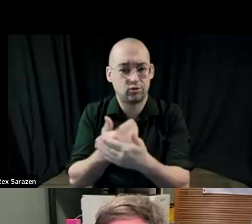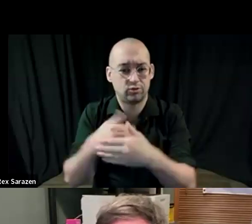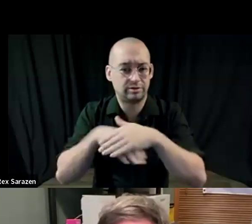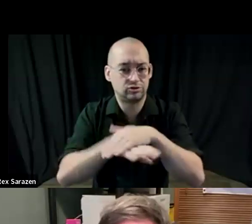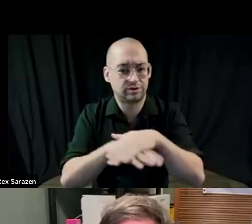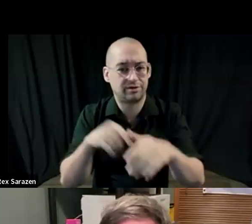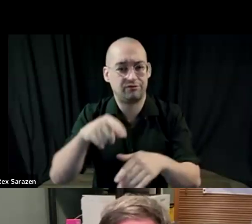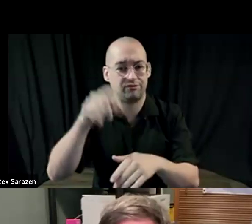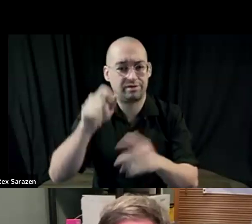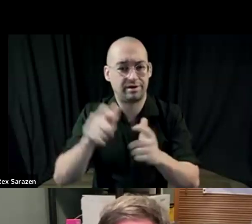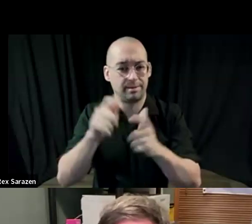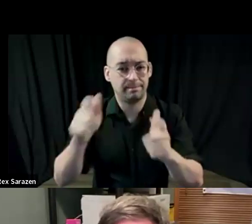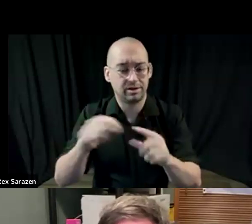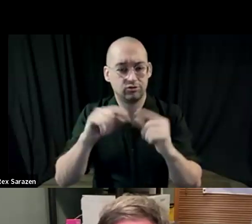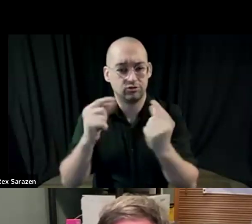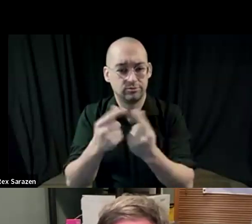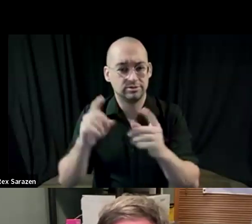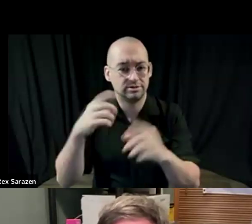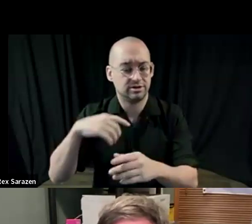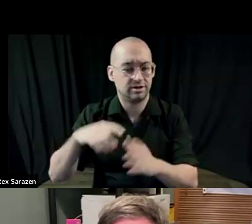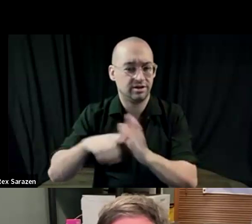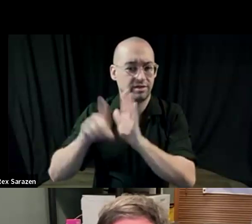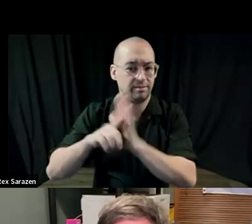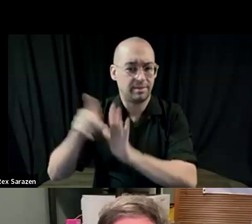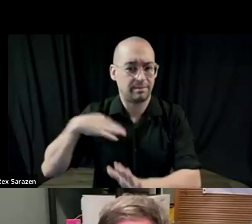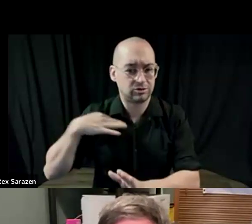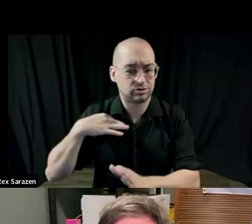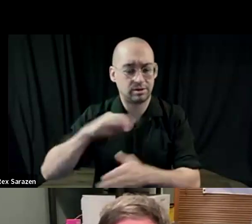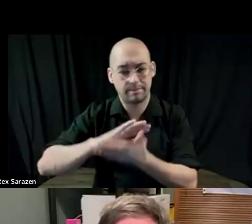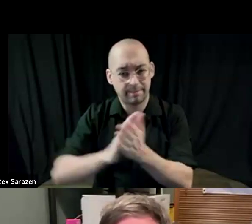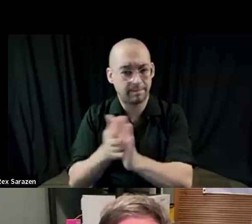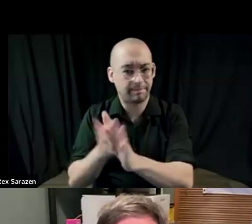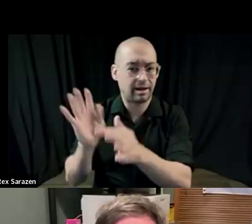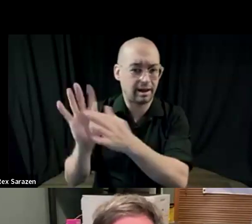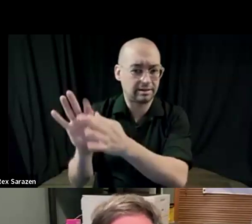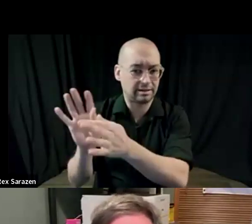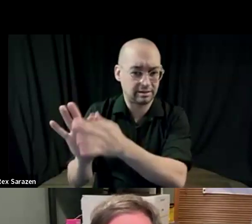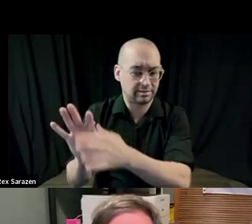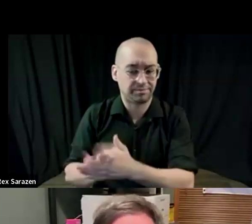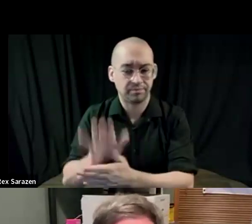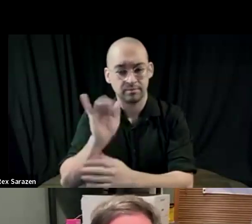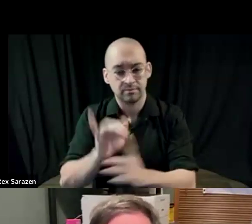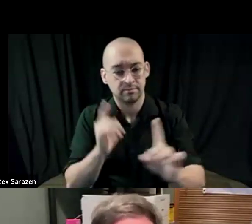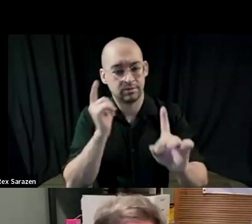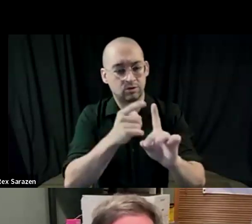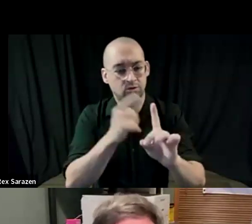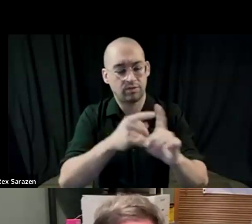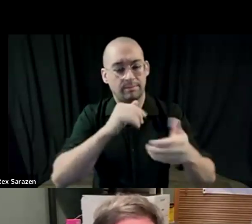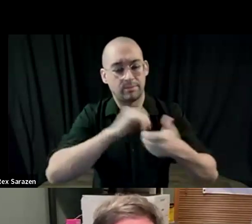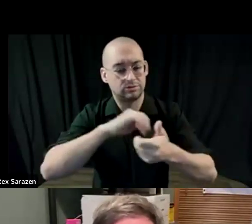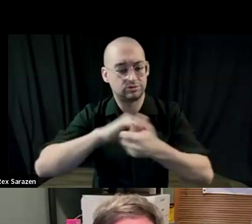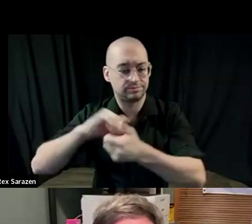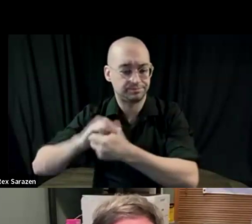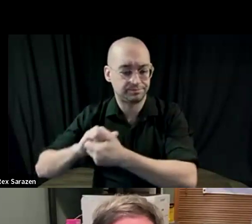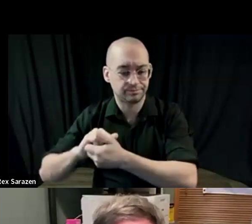find some of the bigger folks who are developing applications and get connected with them. That's really the goal of the partner collaboration resource.